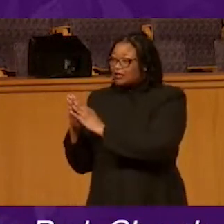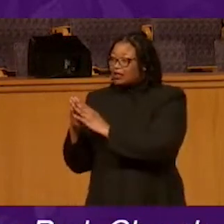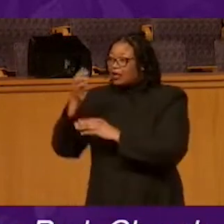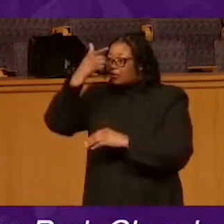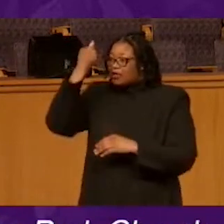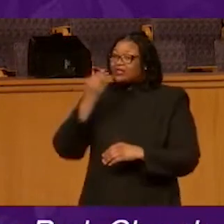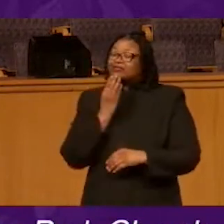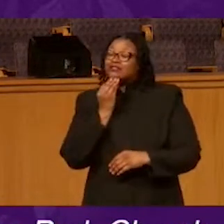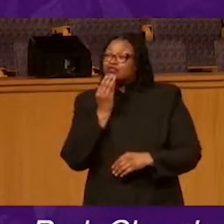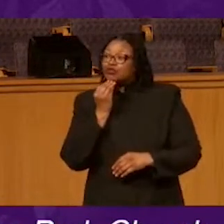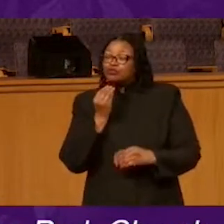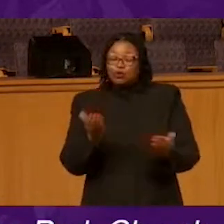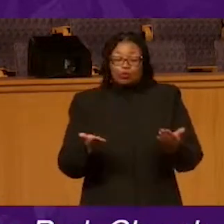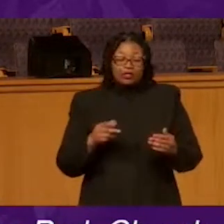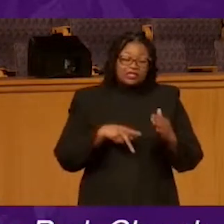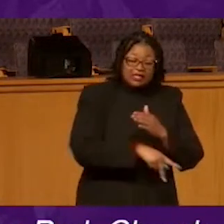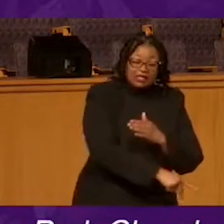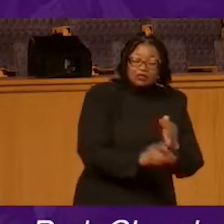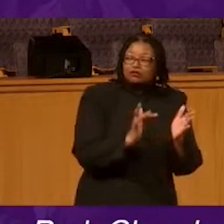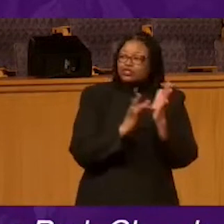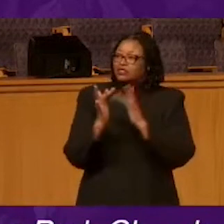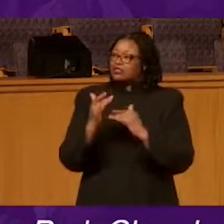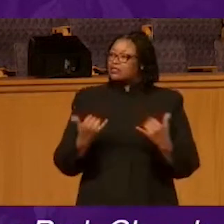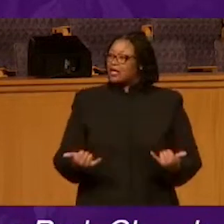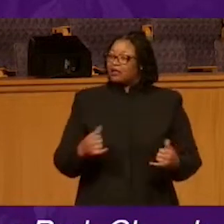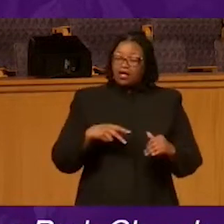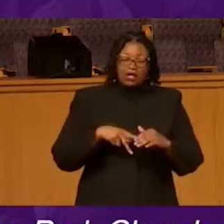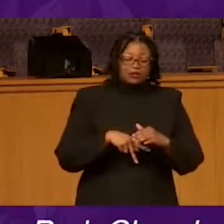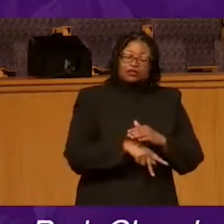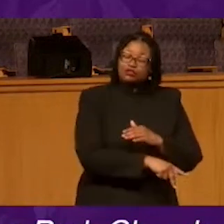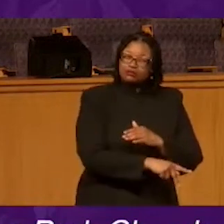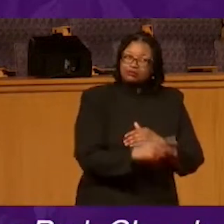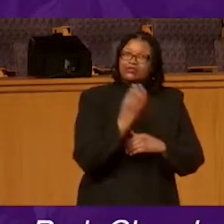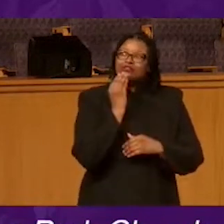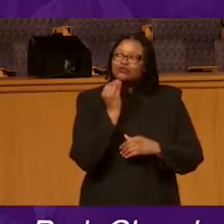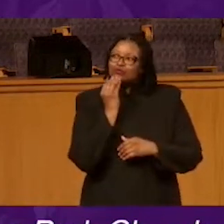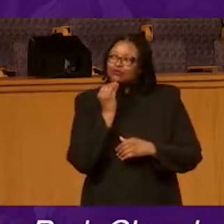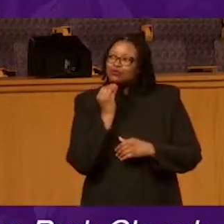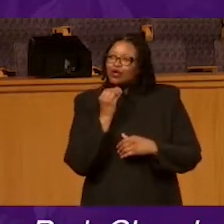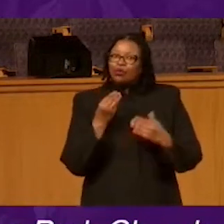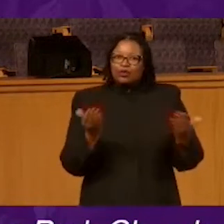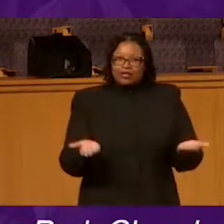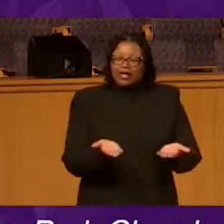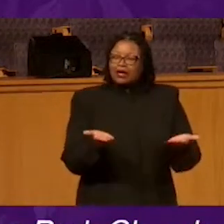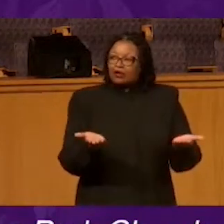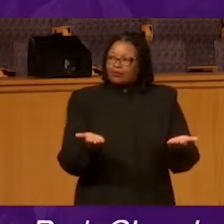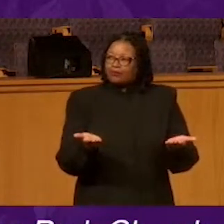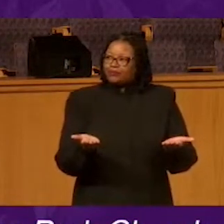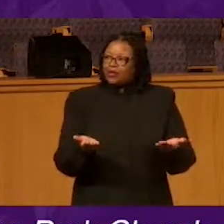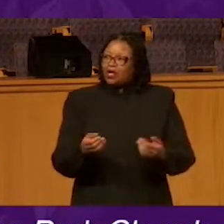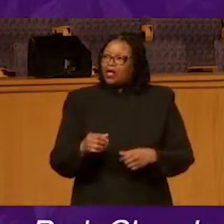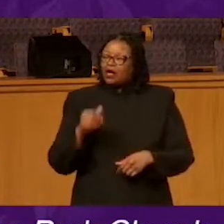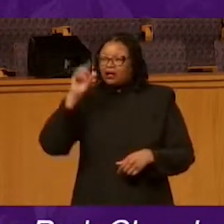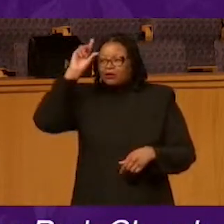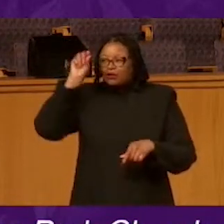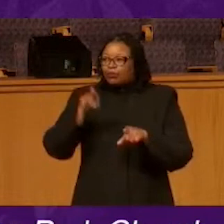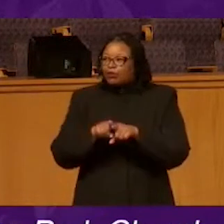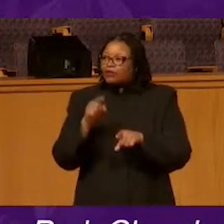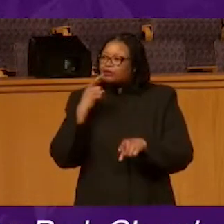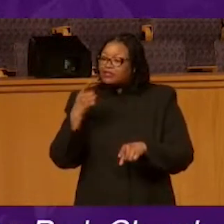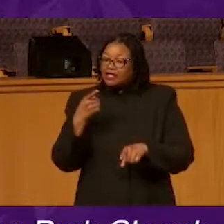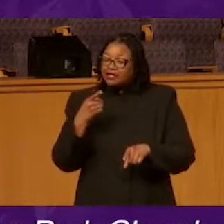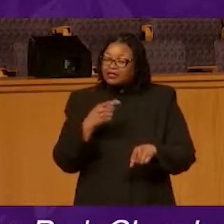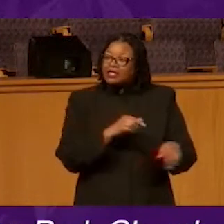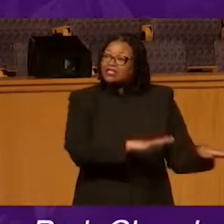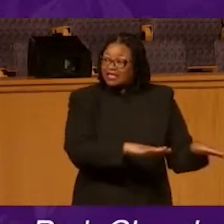him. Now the Jews' feast of tabernacles was at hand. His brothers therefore said to him, "Depart from